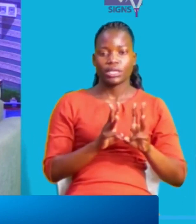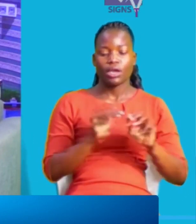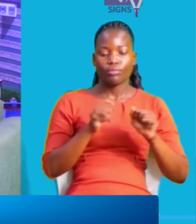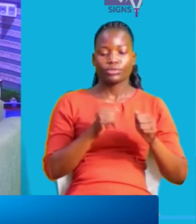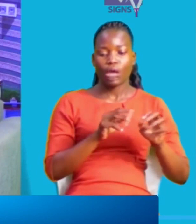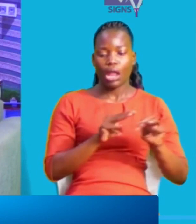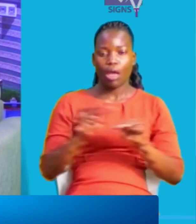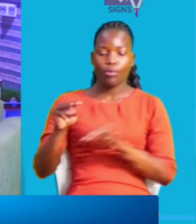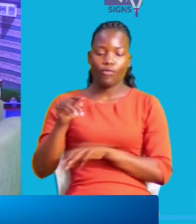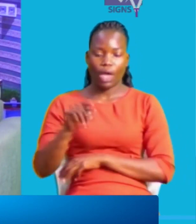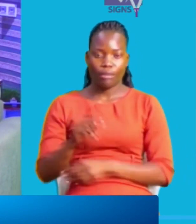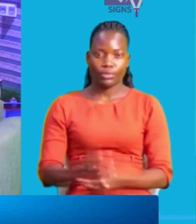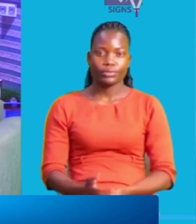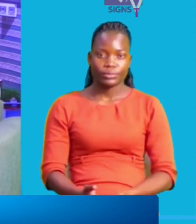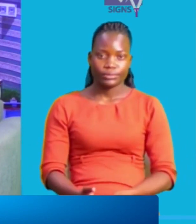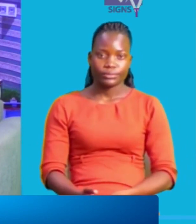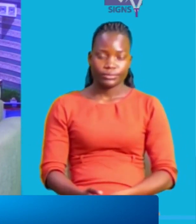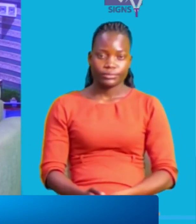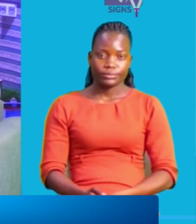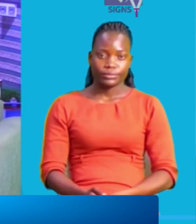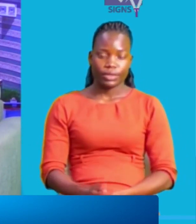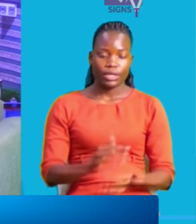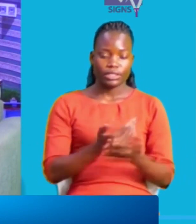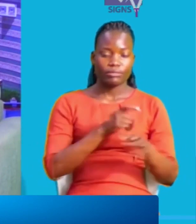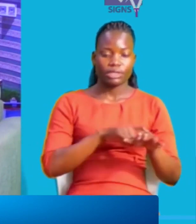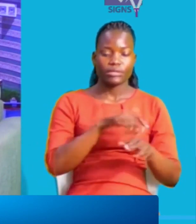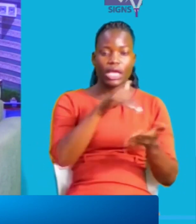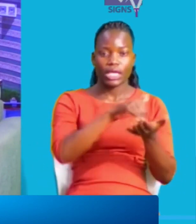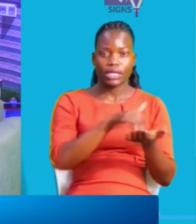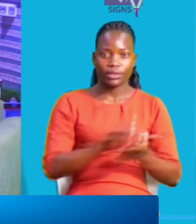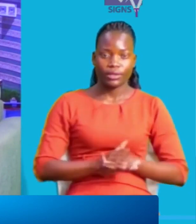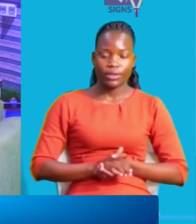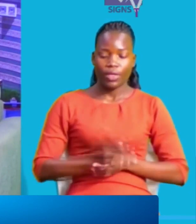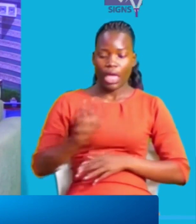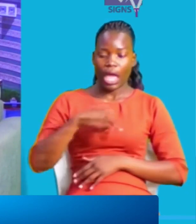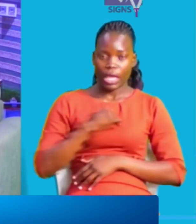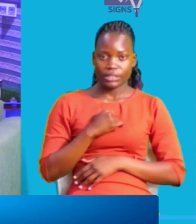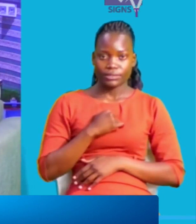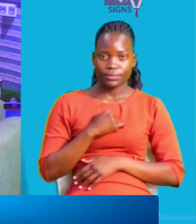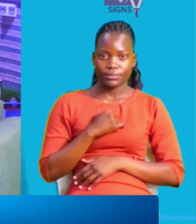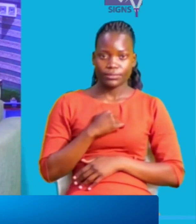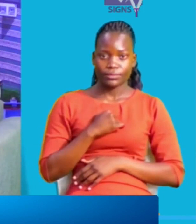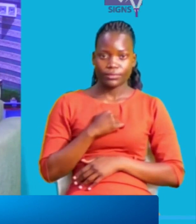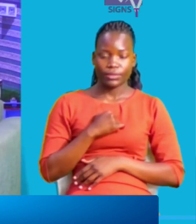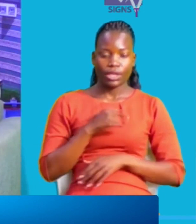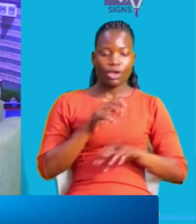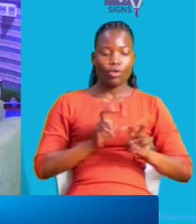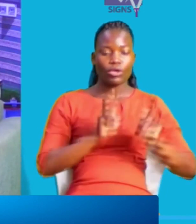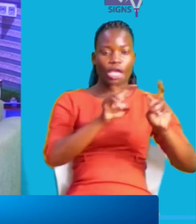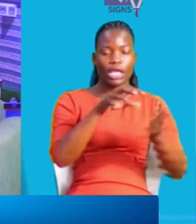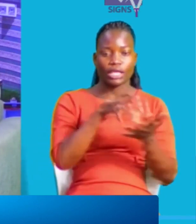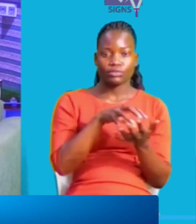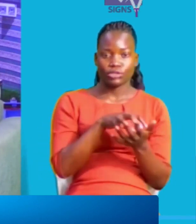wapi hapo kwa hapo ndani. Sometimes again sisi wenyewe ukiangalia the